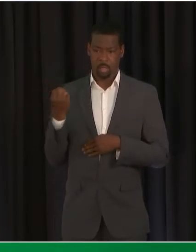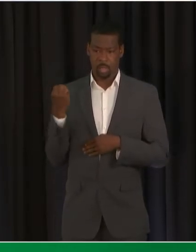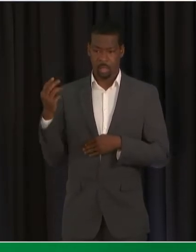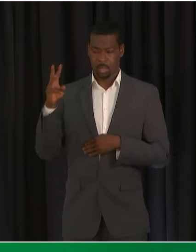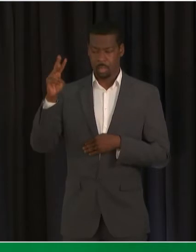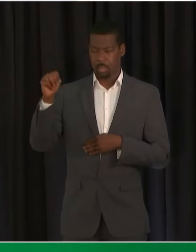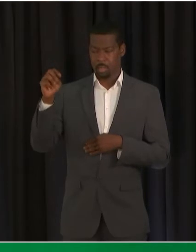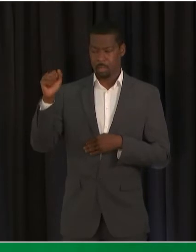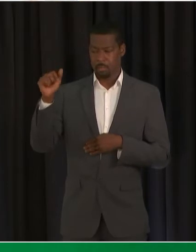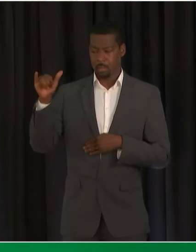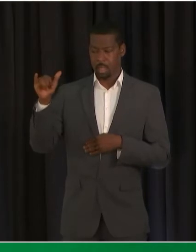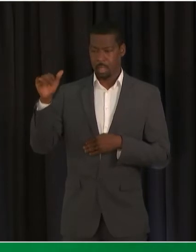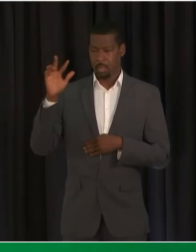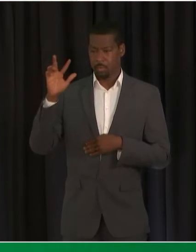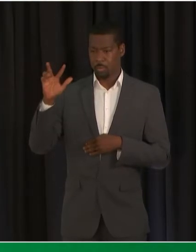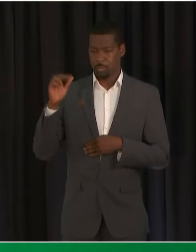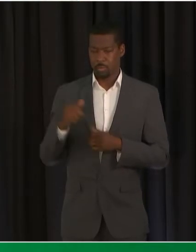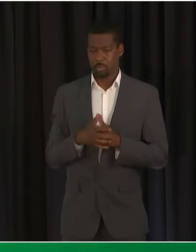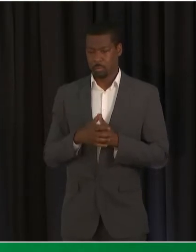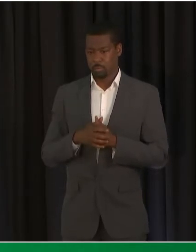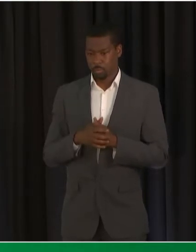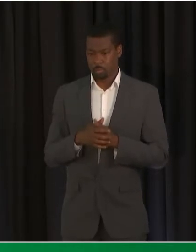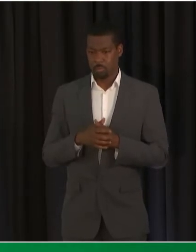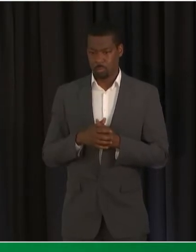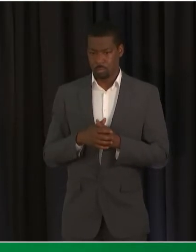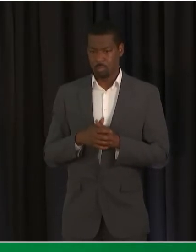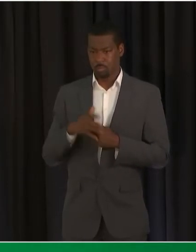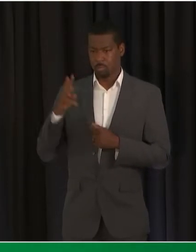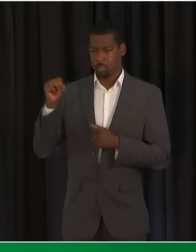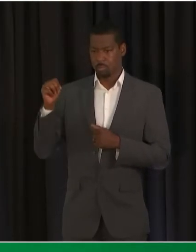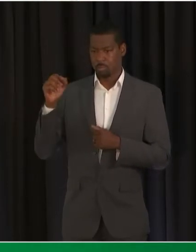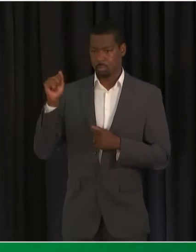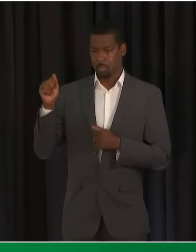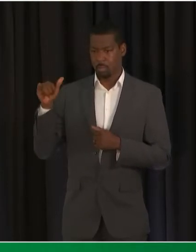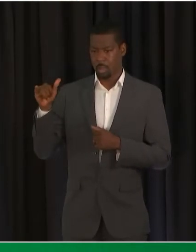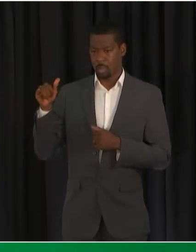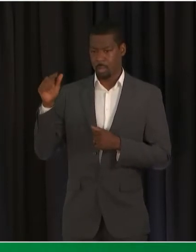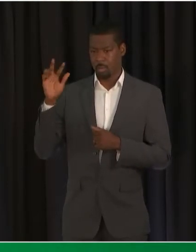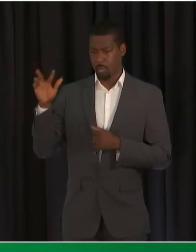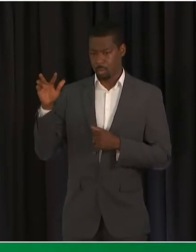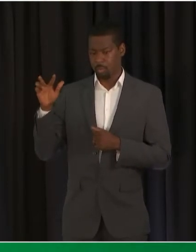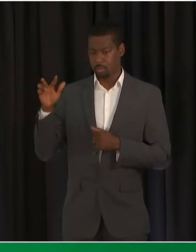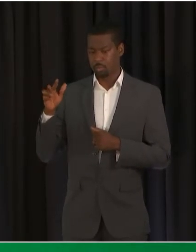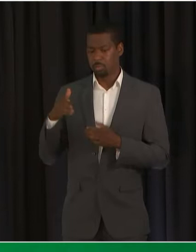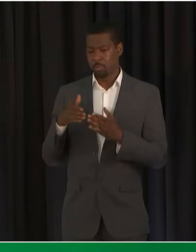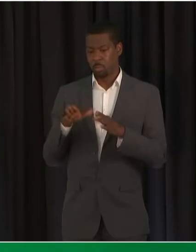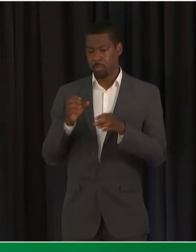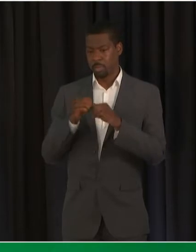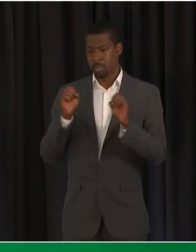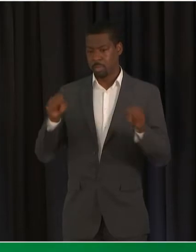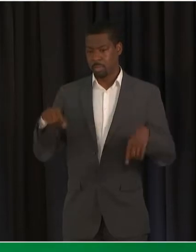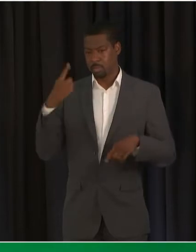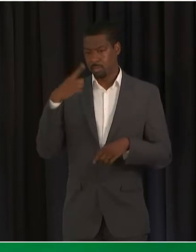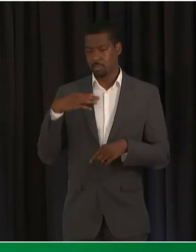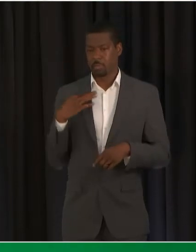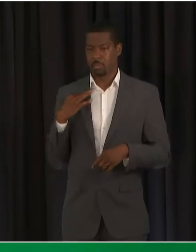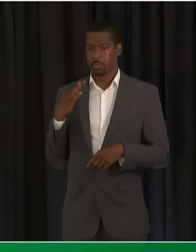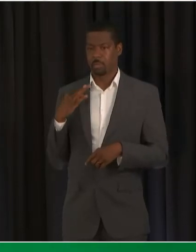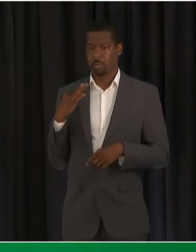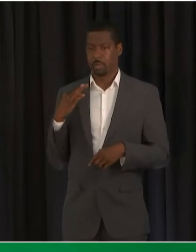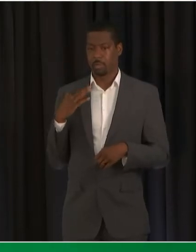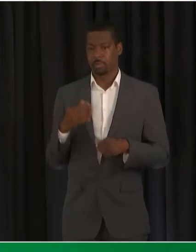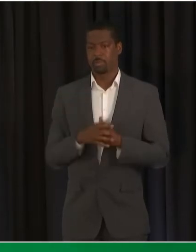think Monday is what, May 3rd? So on May 3rd, the portal should open for applications for the RRF, as we call